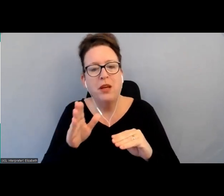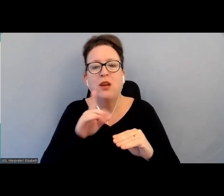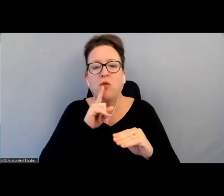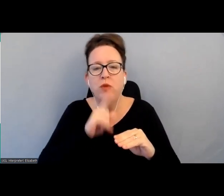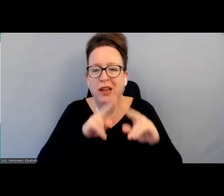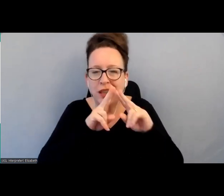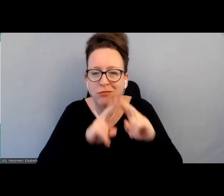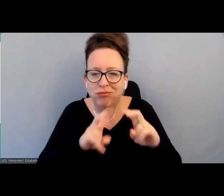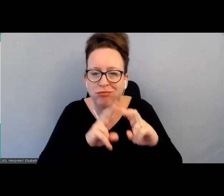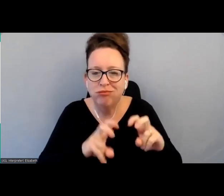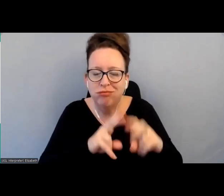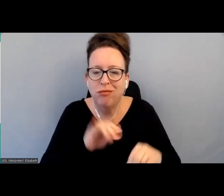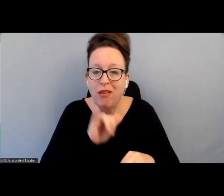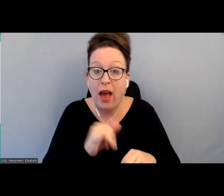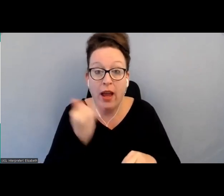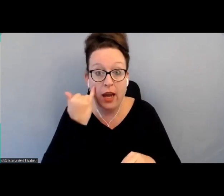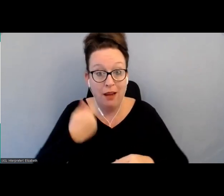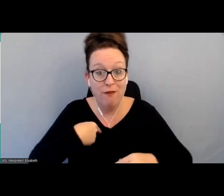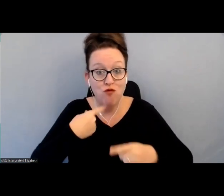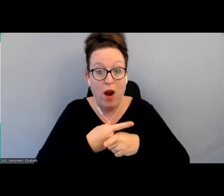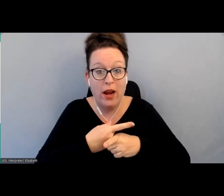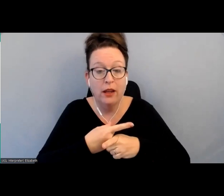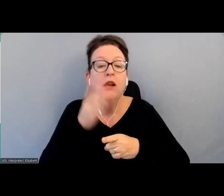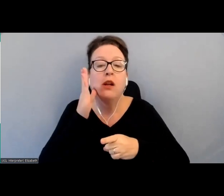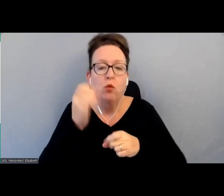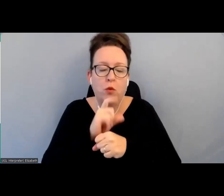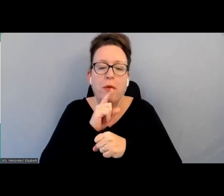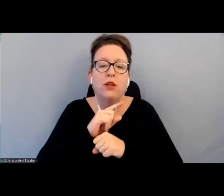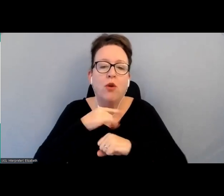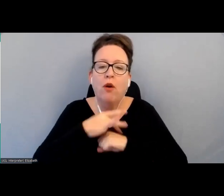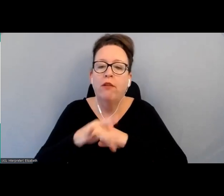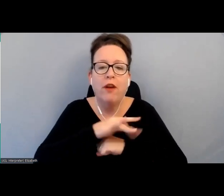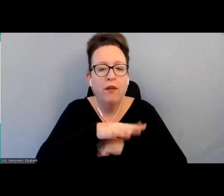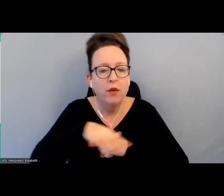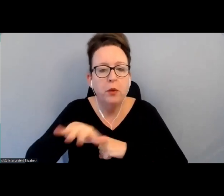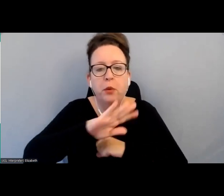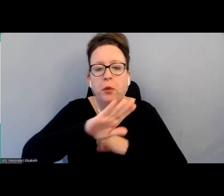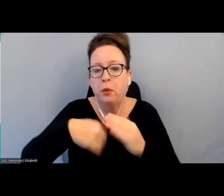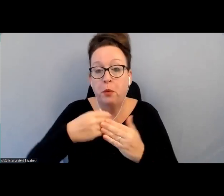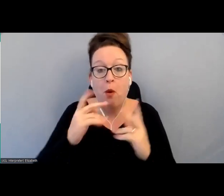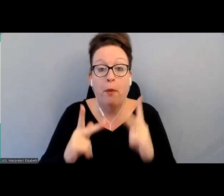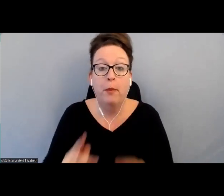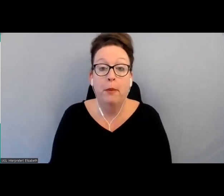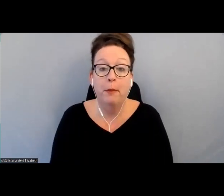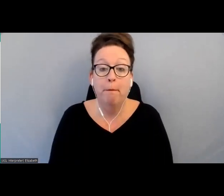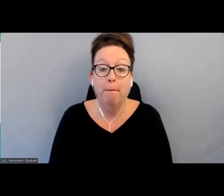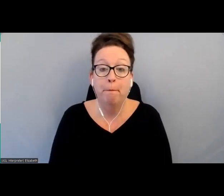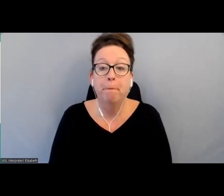that. And if it is, we're going to make sure it's available to everybody.